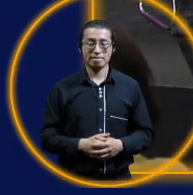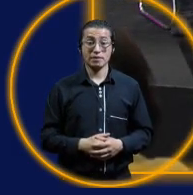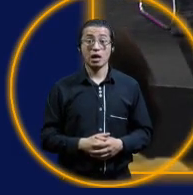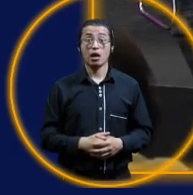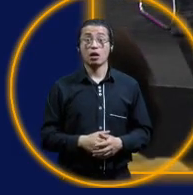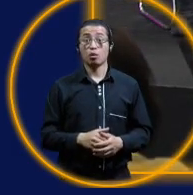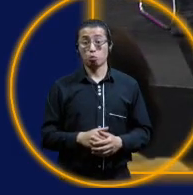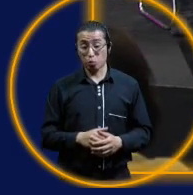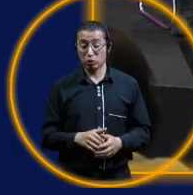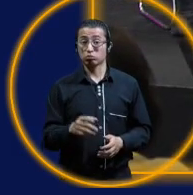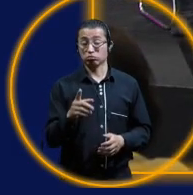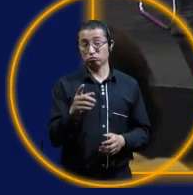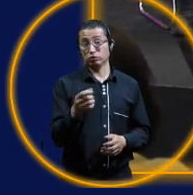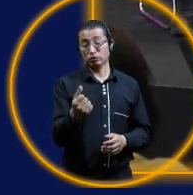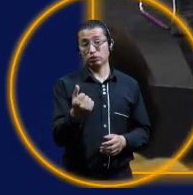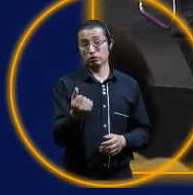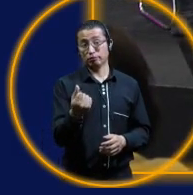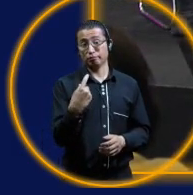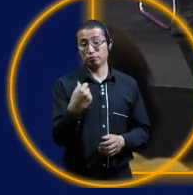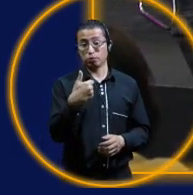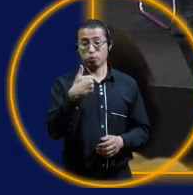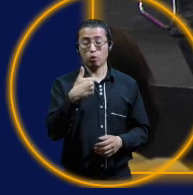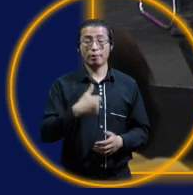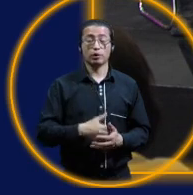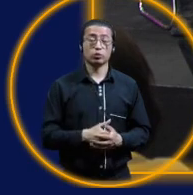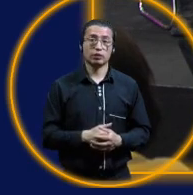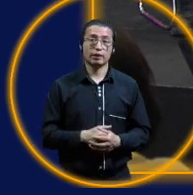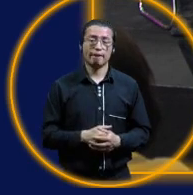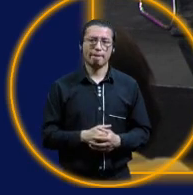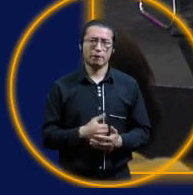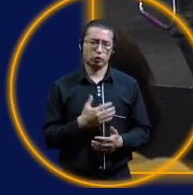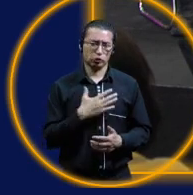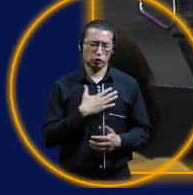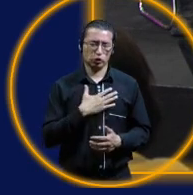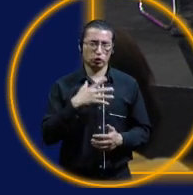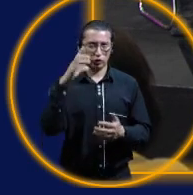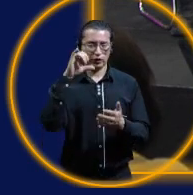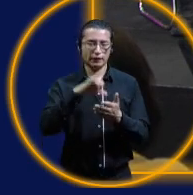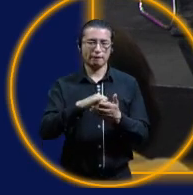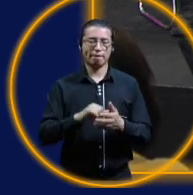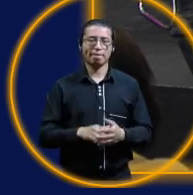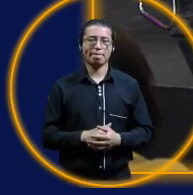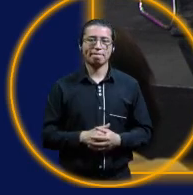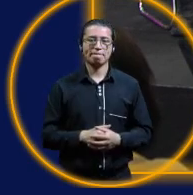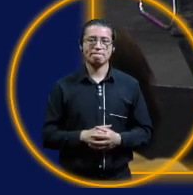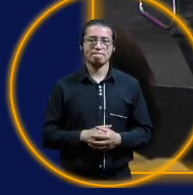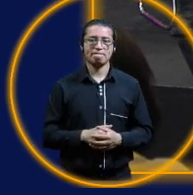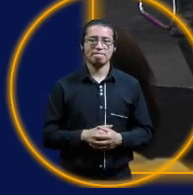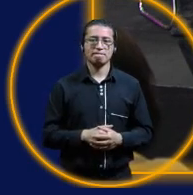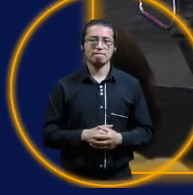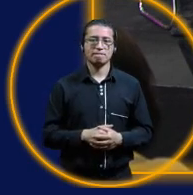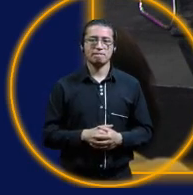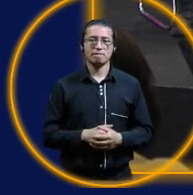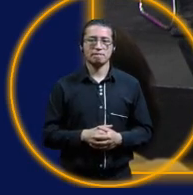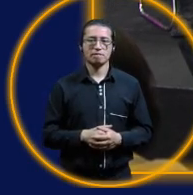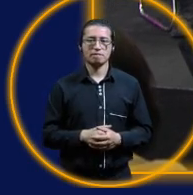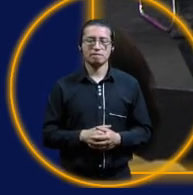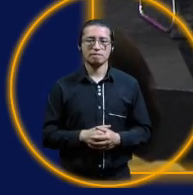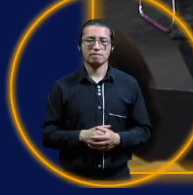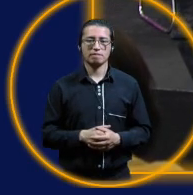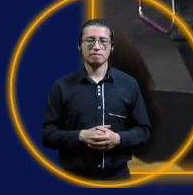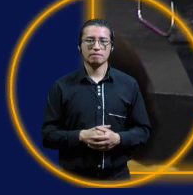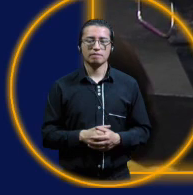I think that like a lot of times the block or overwhelm